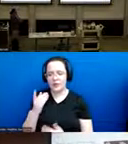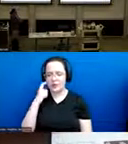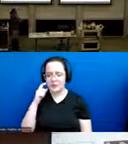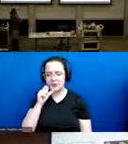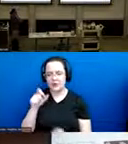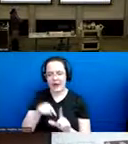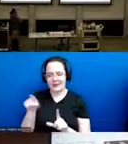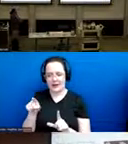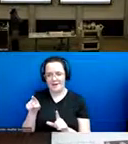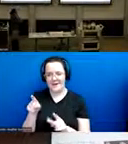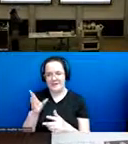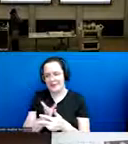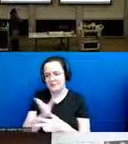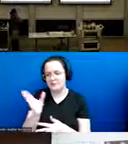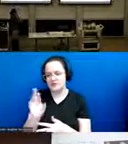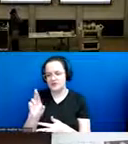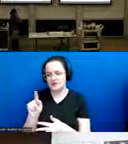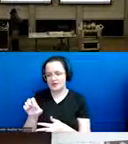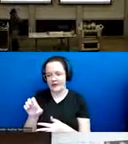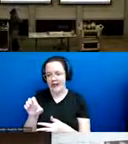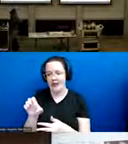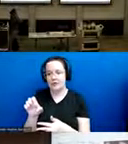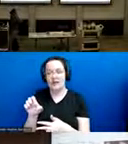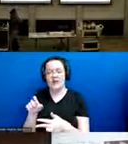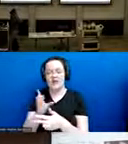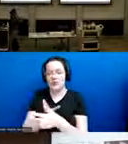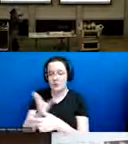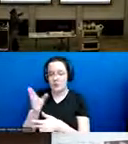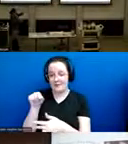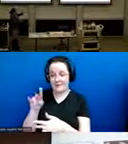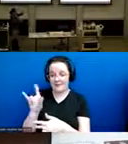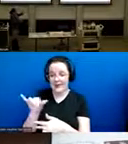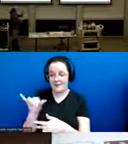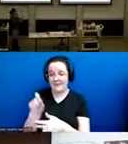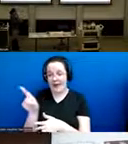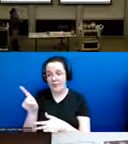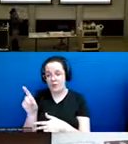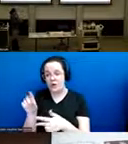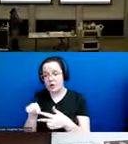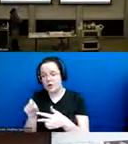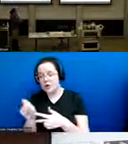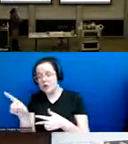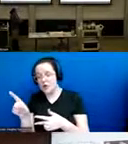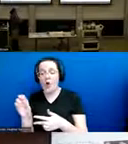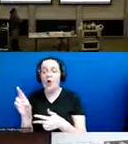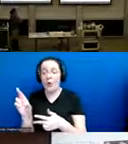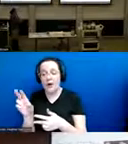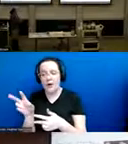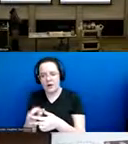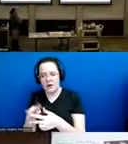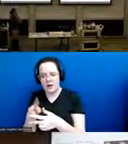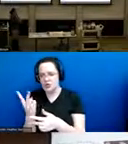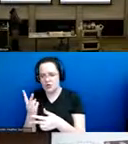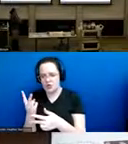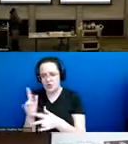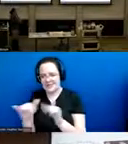the photon either to this cavity output or to this cavity output, or to two of them simultaneously, right? So